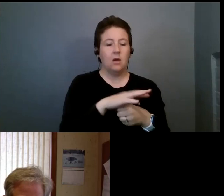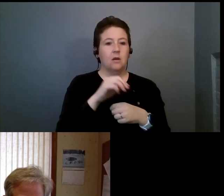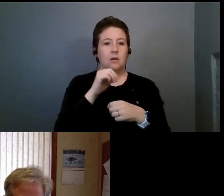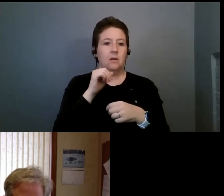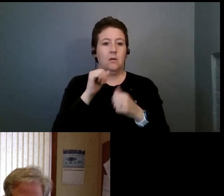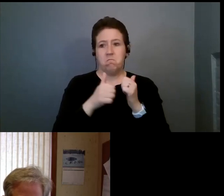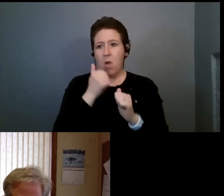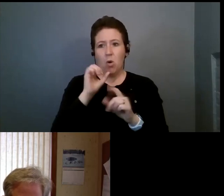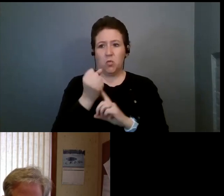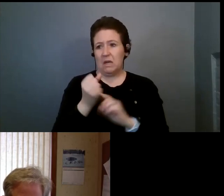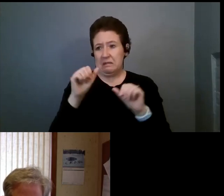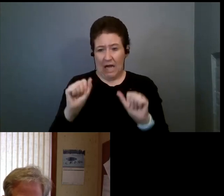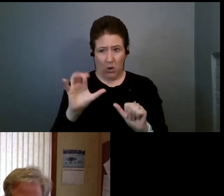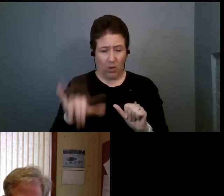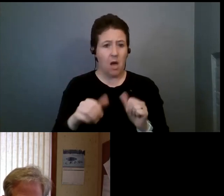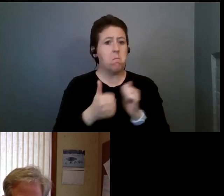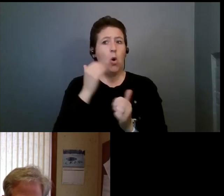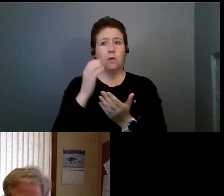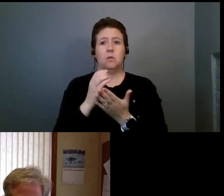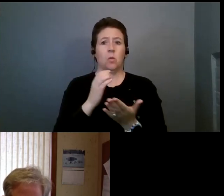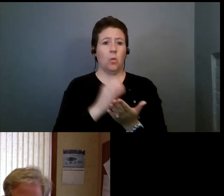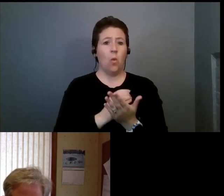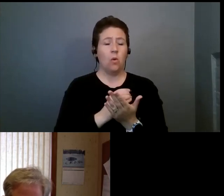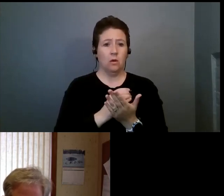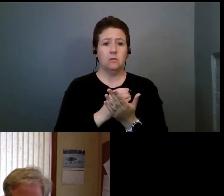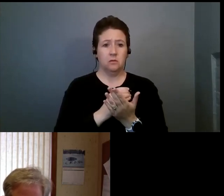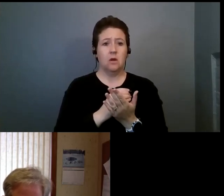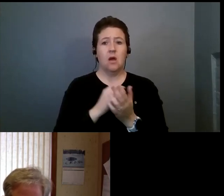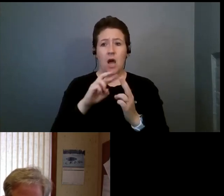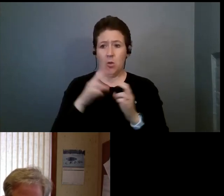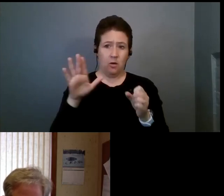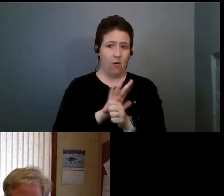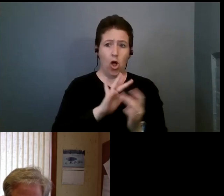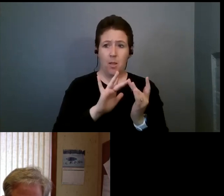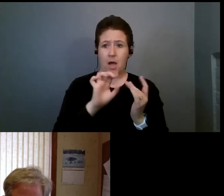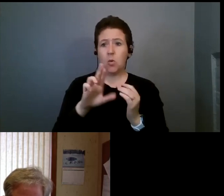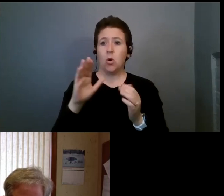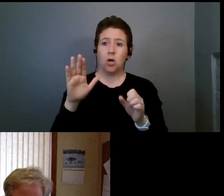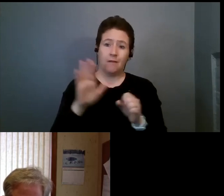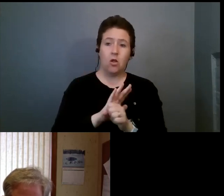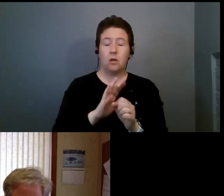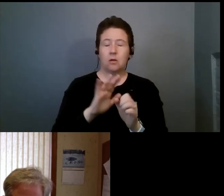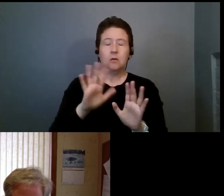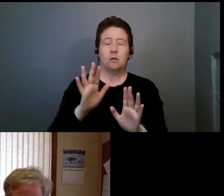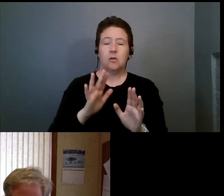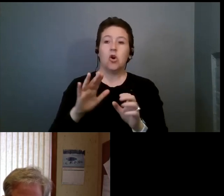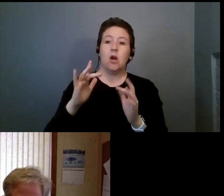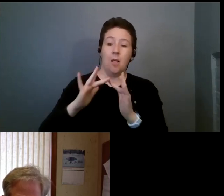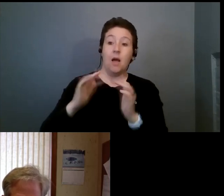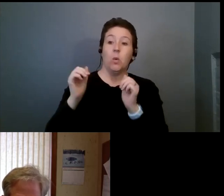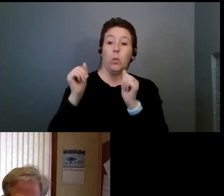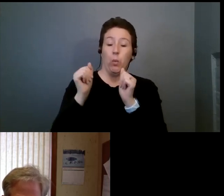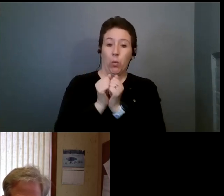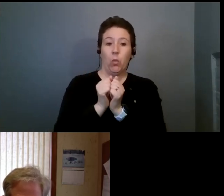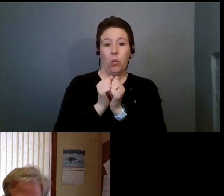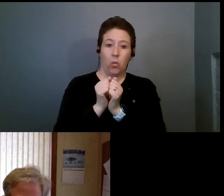our cases. Most of our courses are either fully online or fully online, or online with